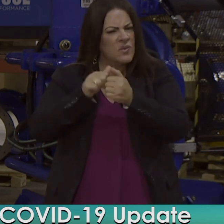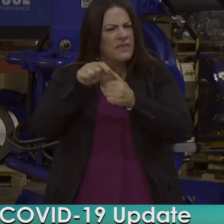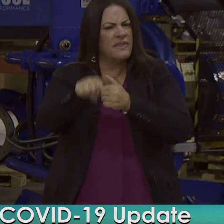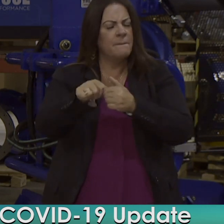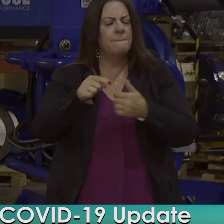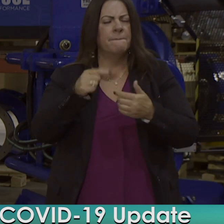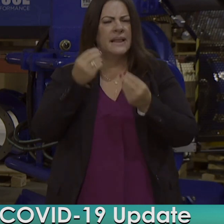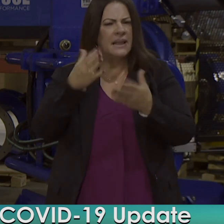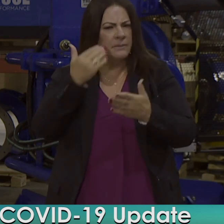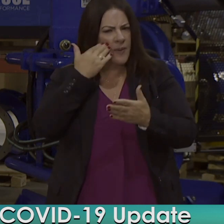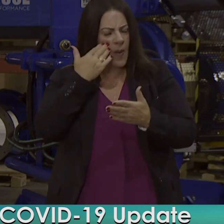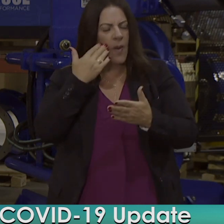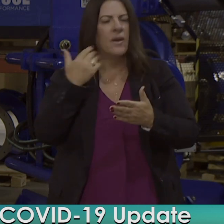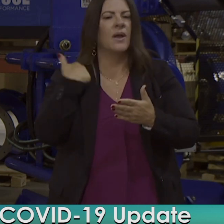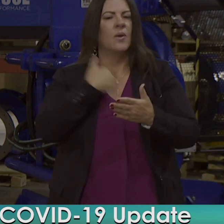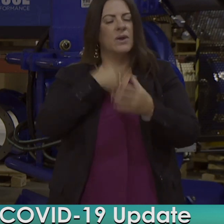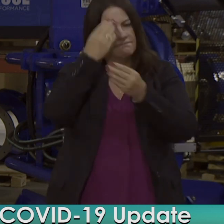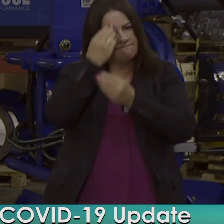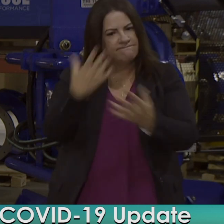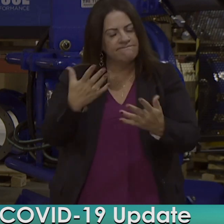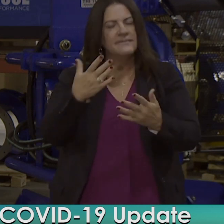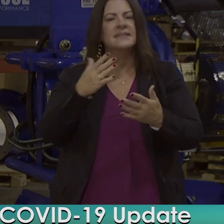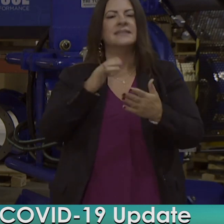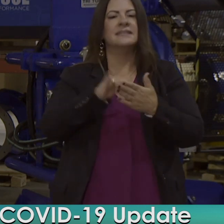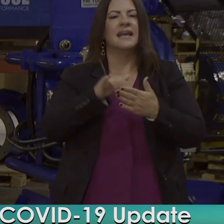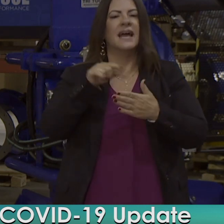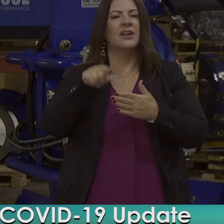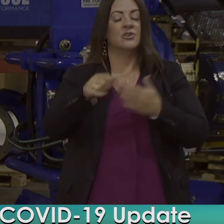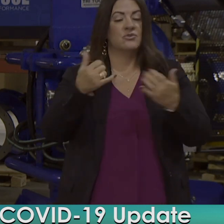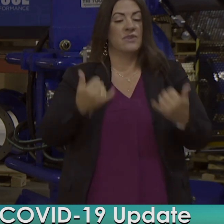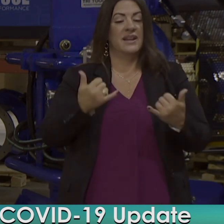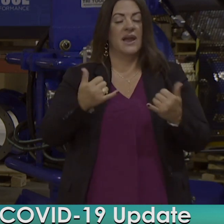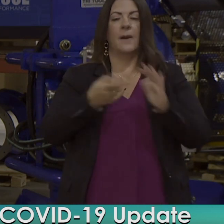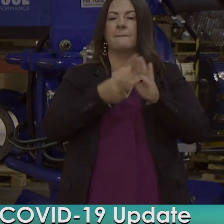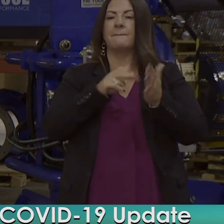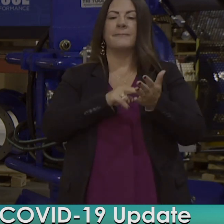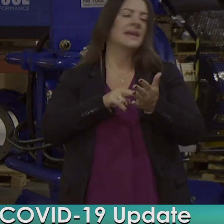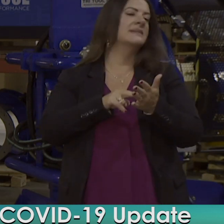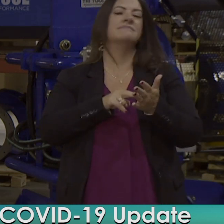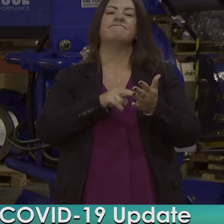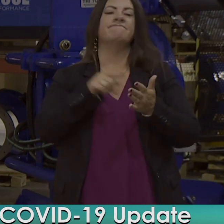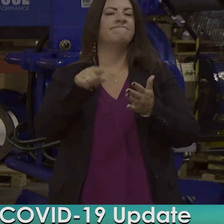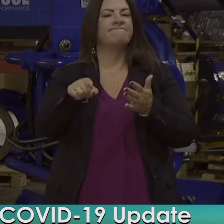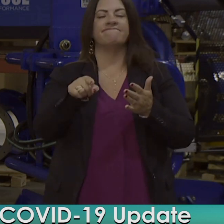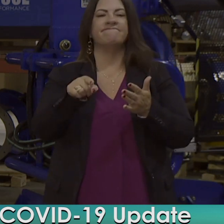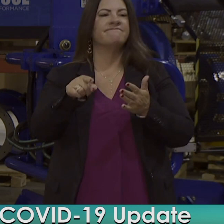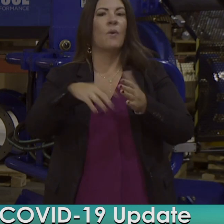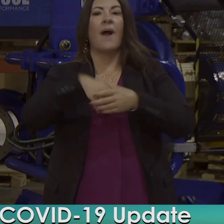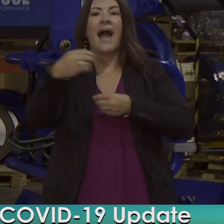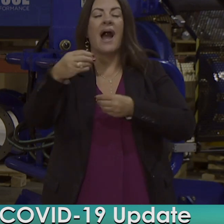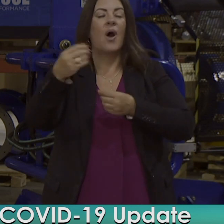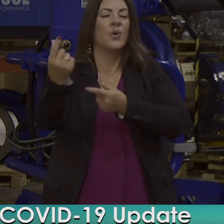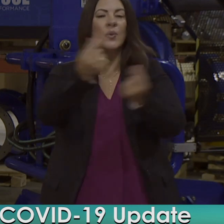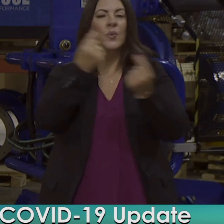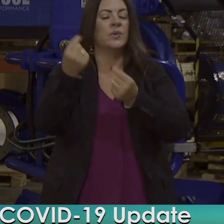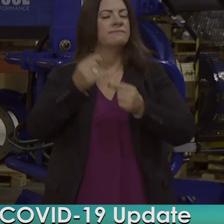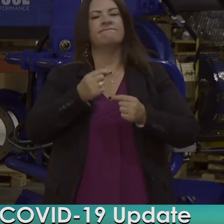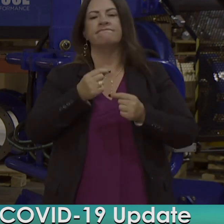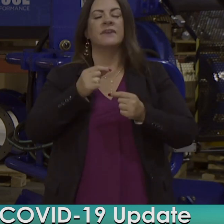be stepping back, moving back from where they currently are in terms of their movement through the stages